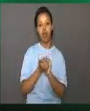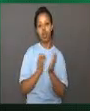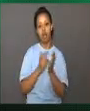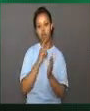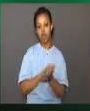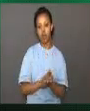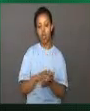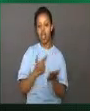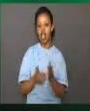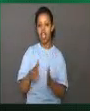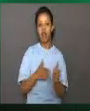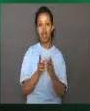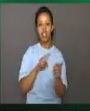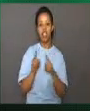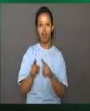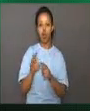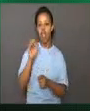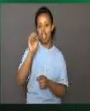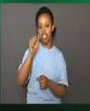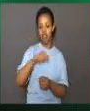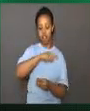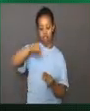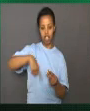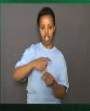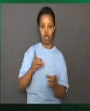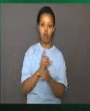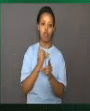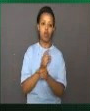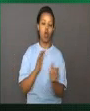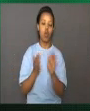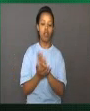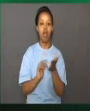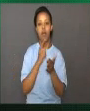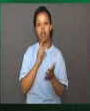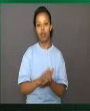This way, sulfur recycles in nature.